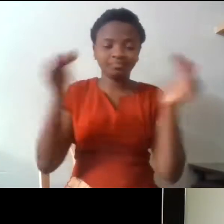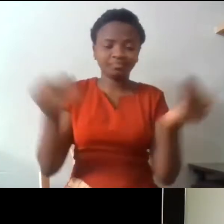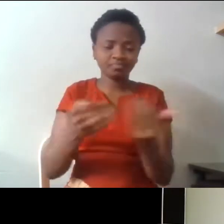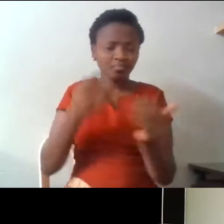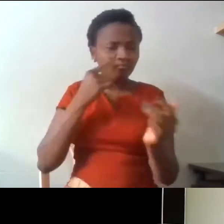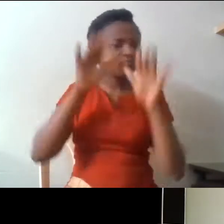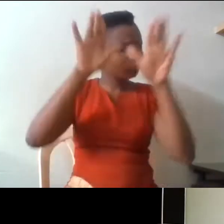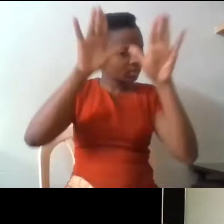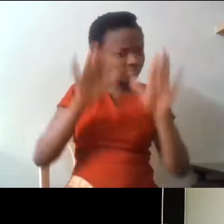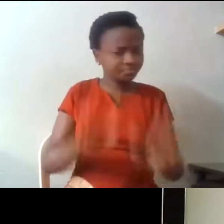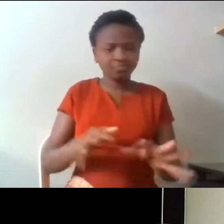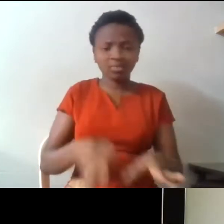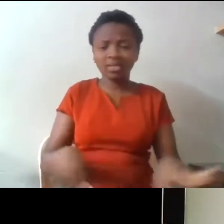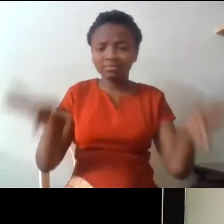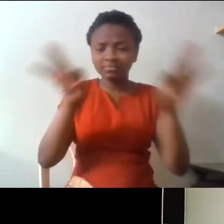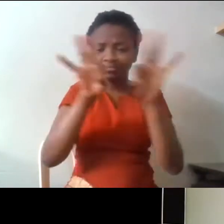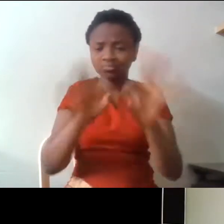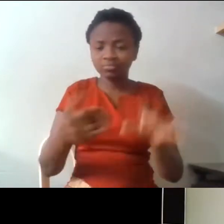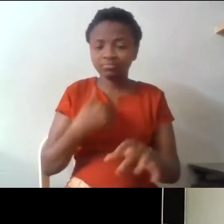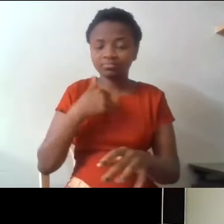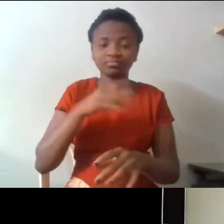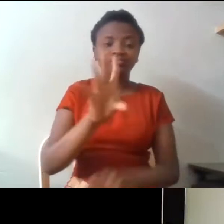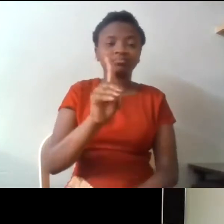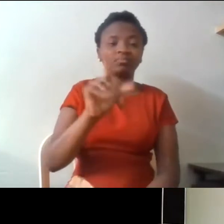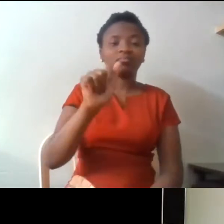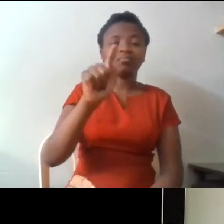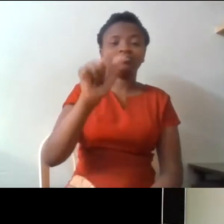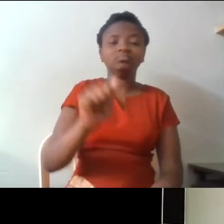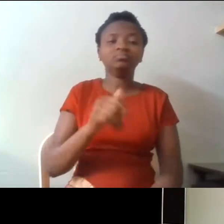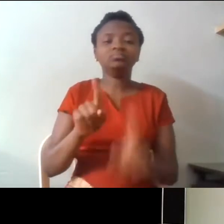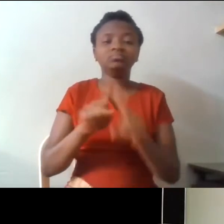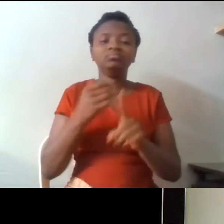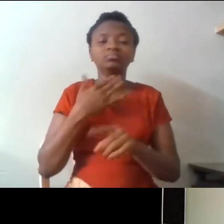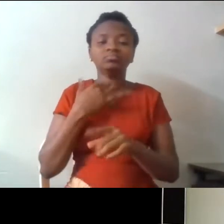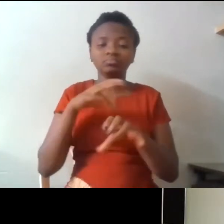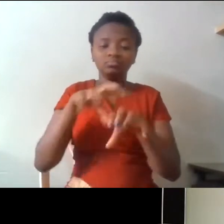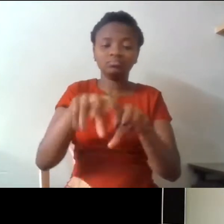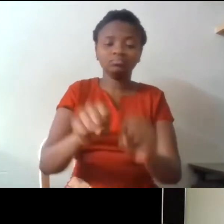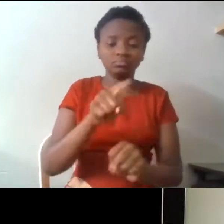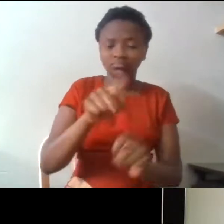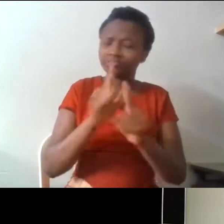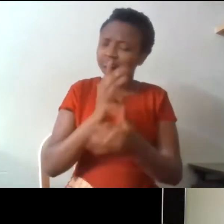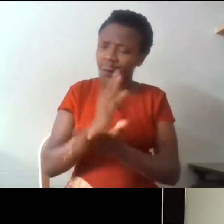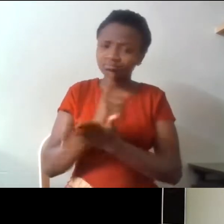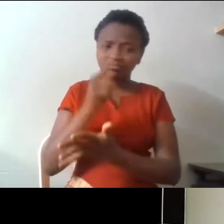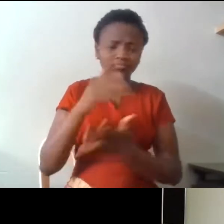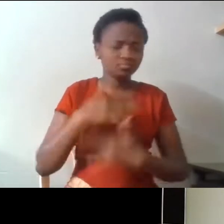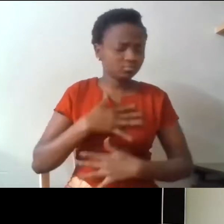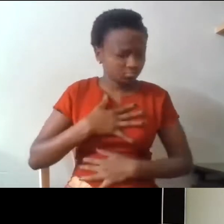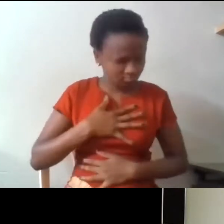therefore arranged to fund this study undertaken by World Blind Union, and we feel very privileged to have been able to do